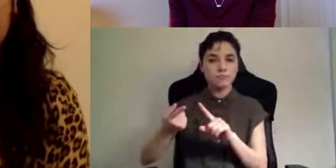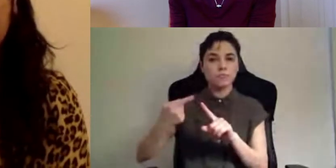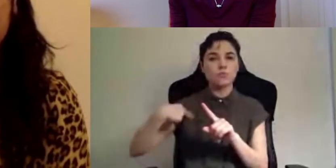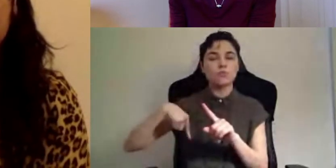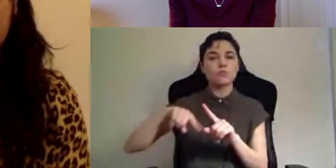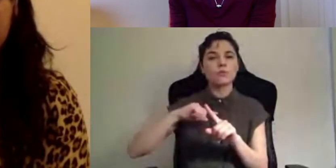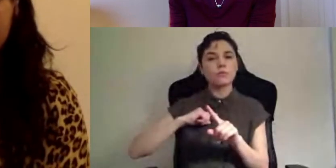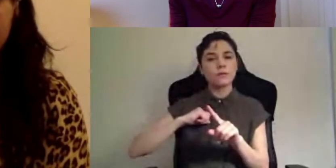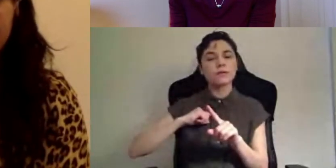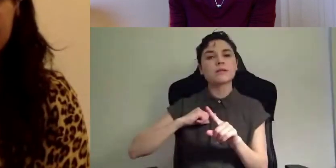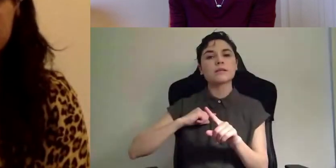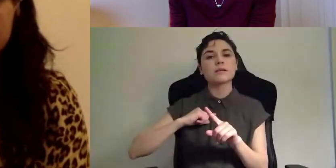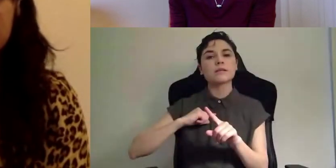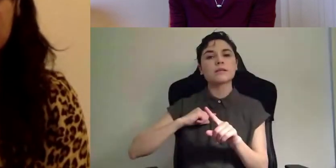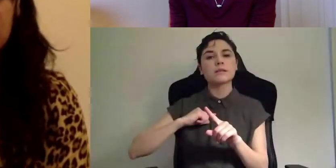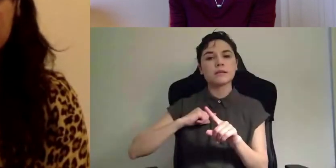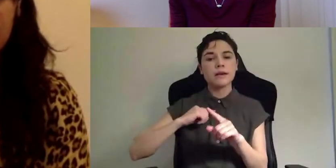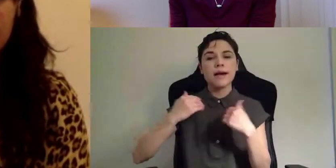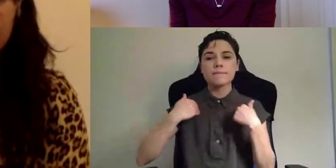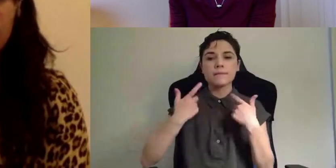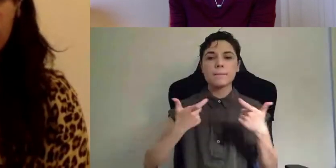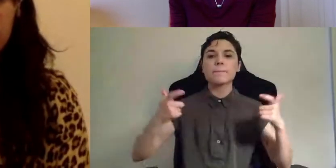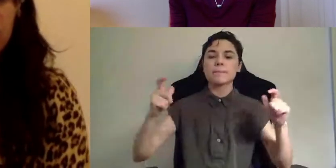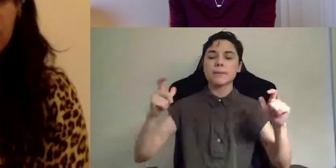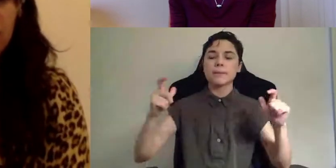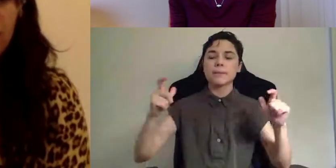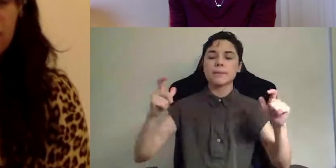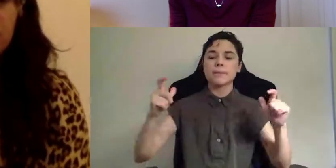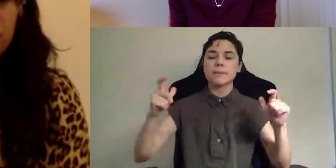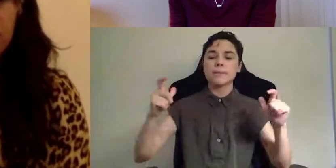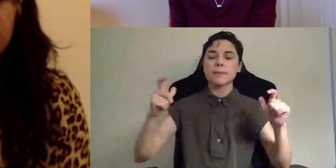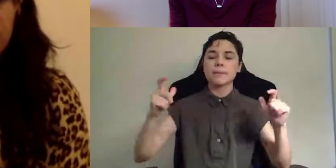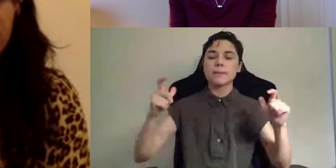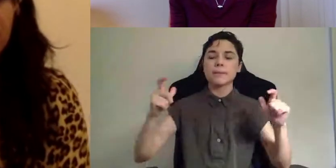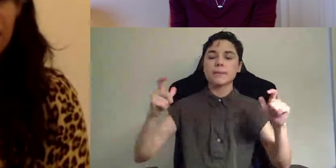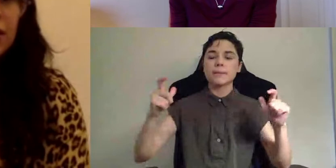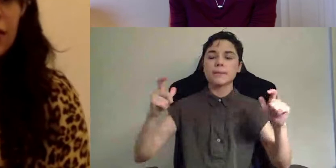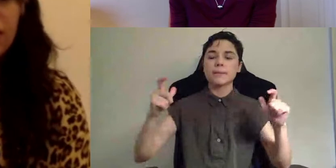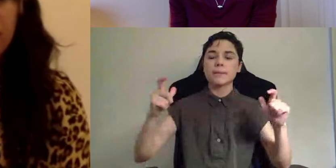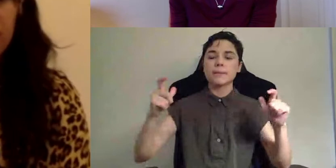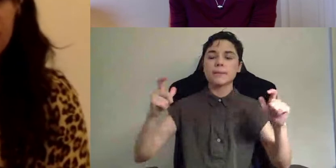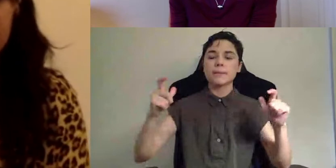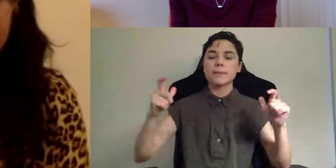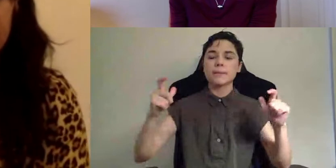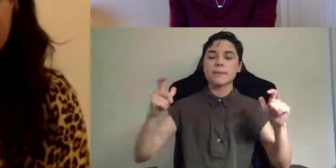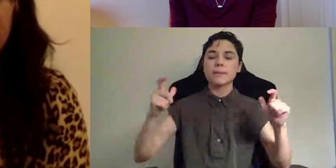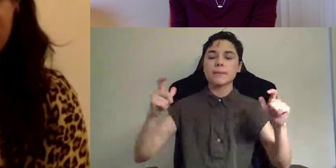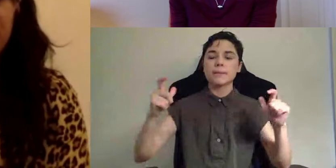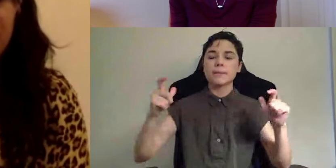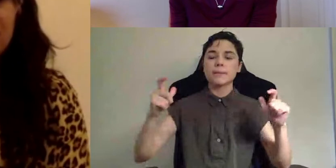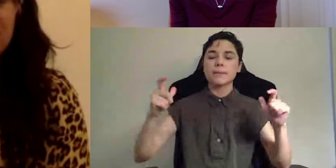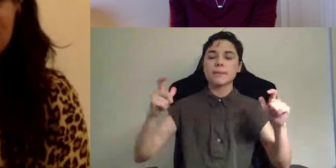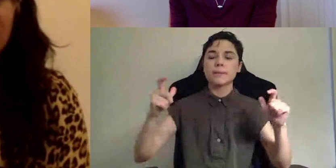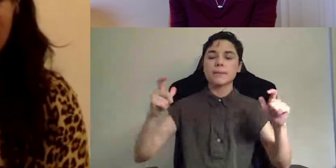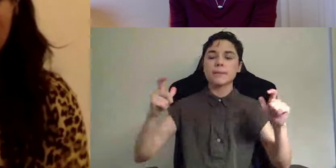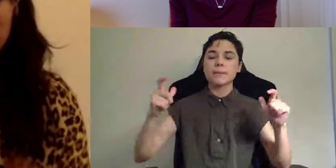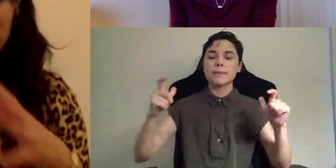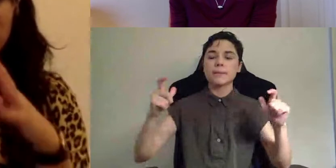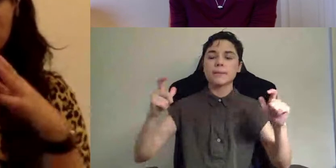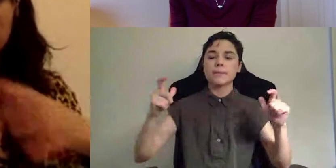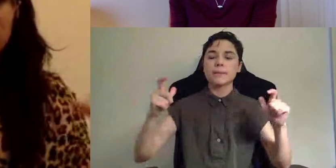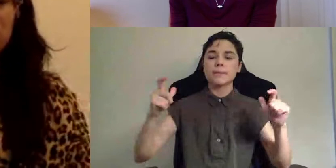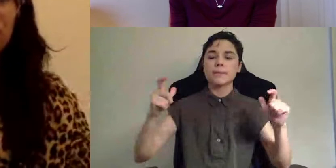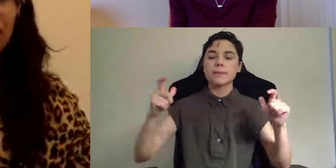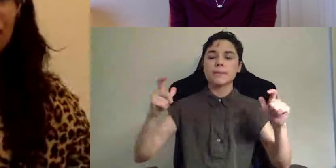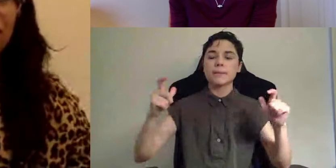online somatic healing spaces that only really got to proliferate because of the pandemic. They were really necessary. And